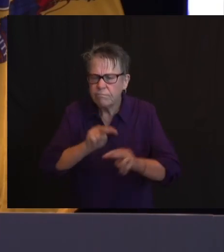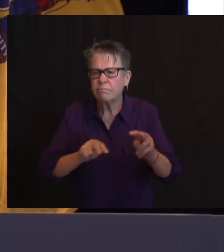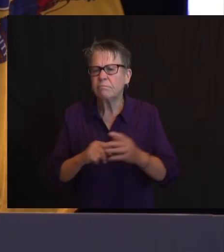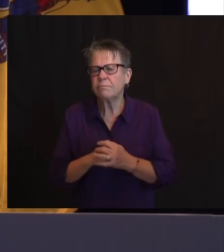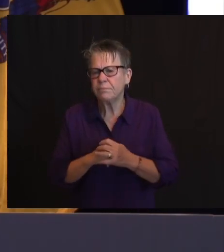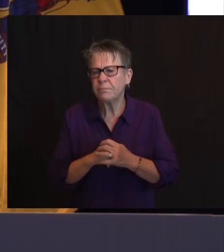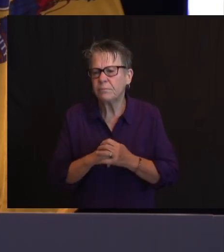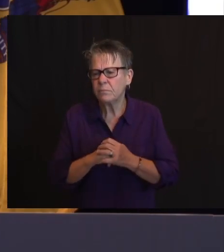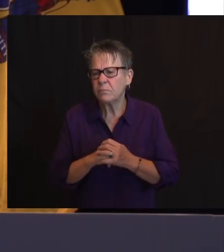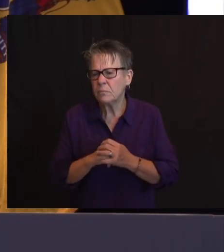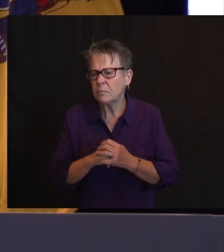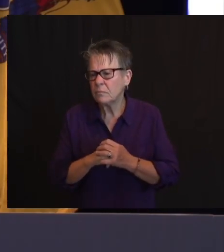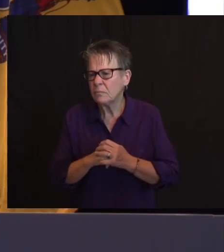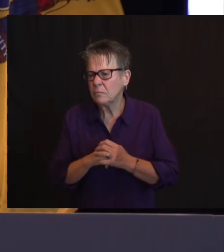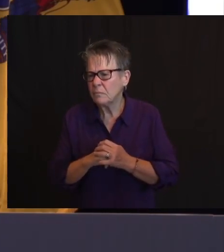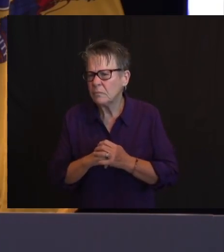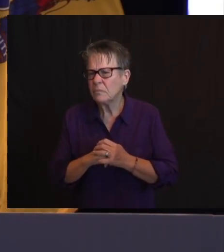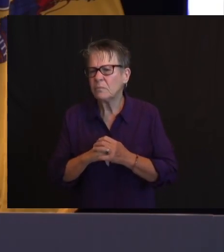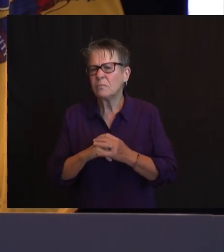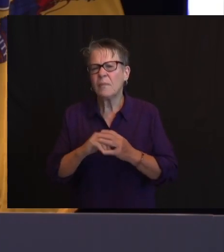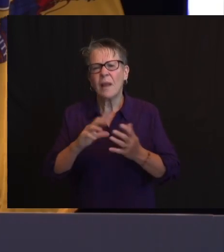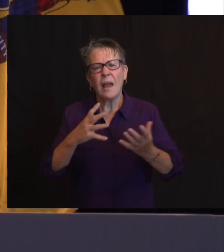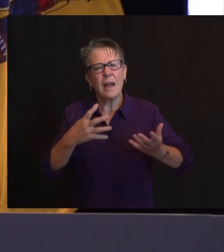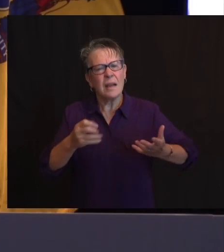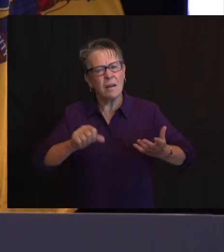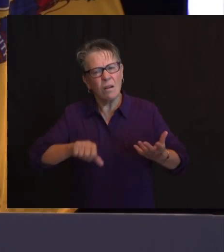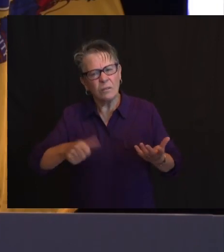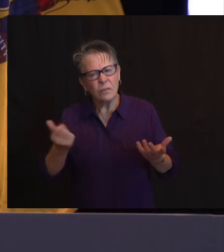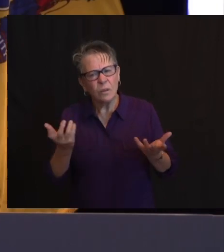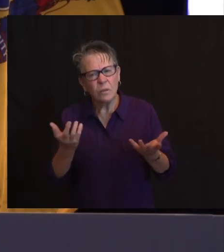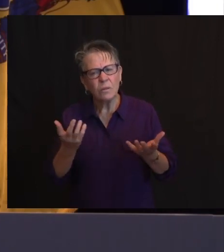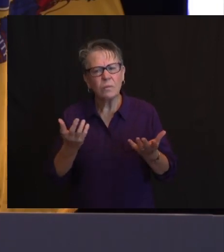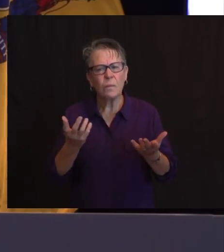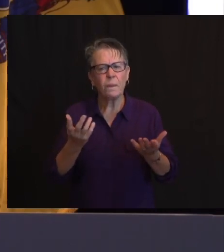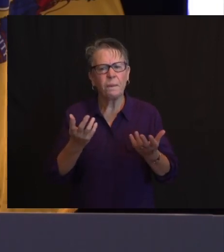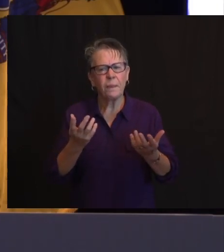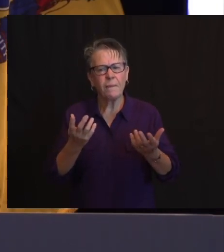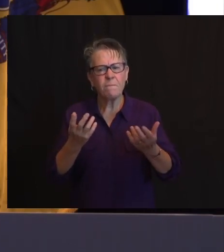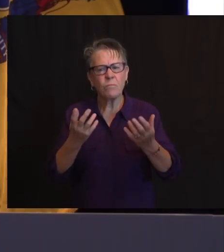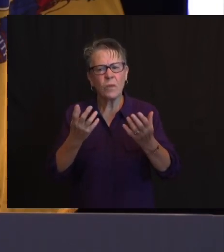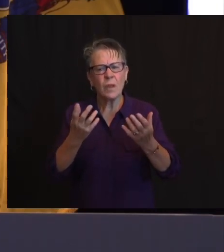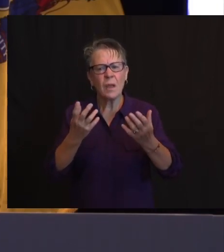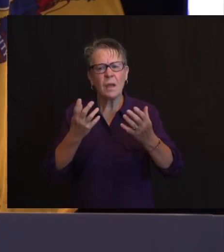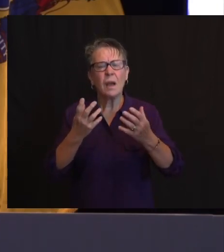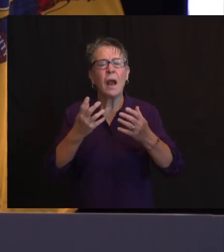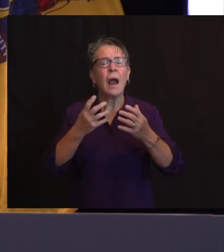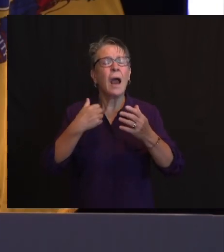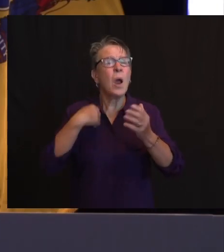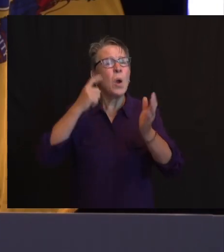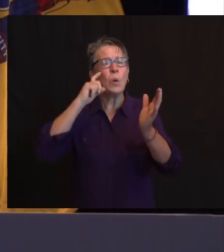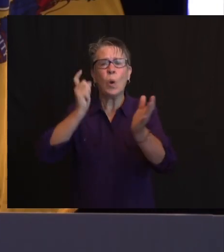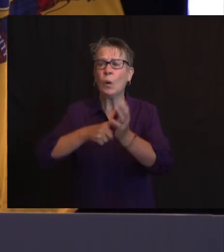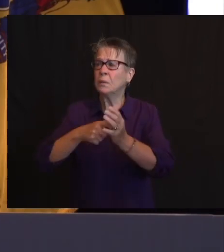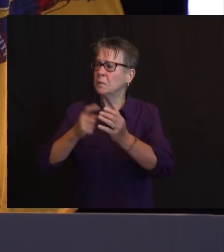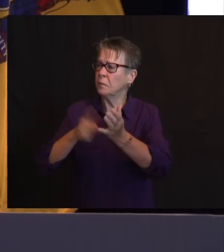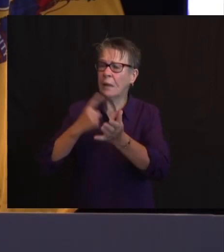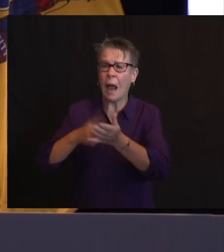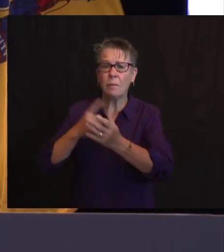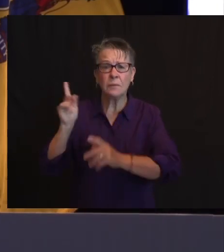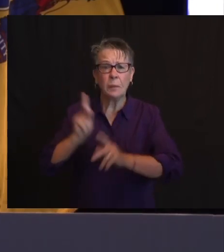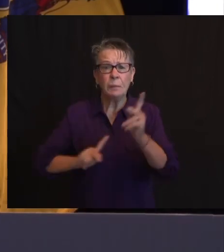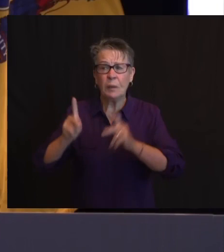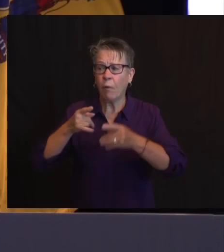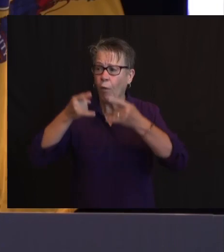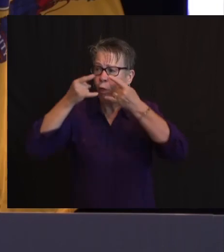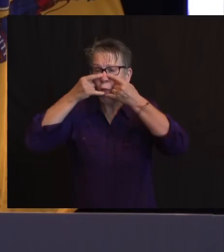their nose. I have not done that yet. But I mean, what's going on here? Is this part of this COVID fatigue, the